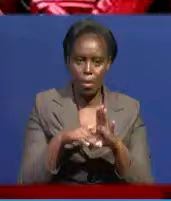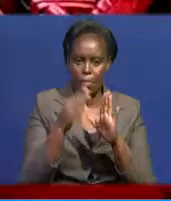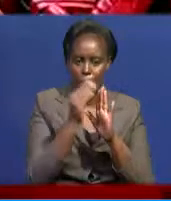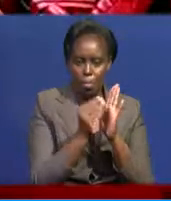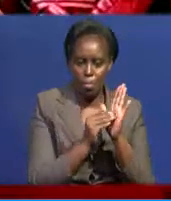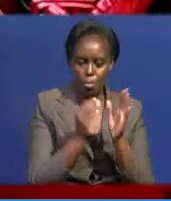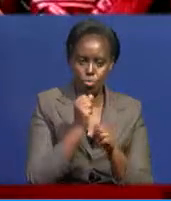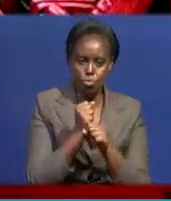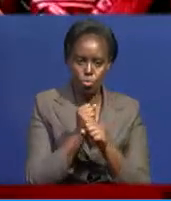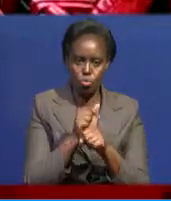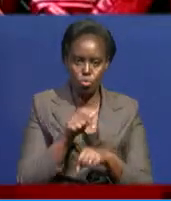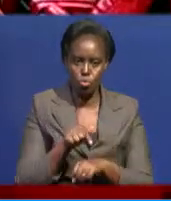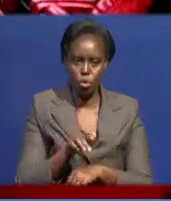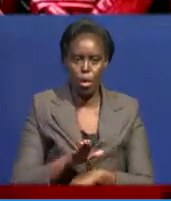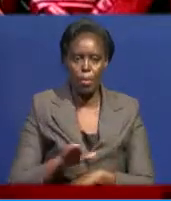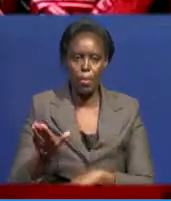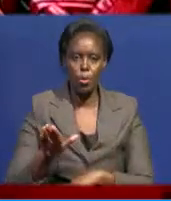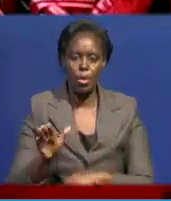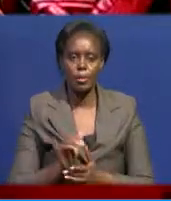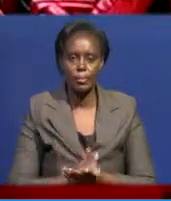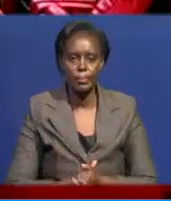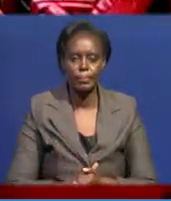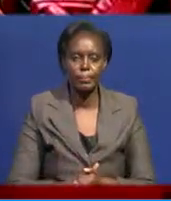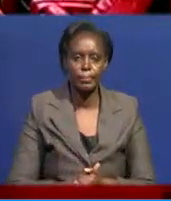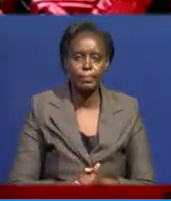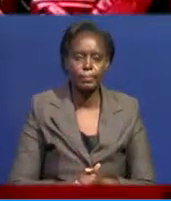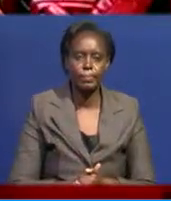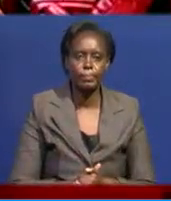to transact this morning.